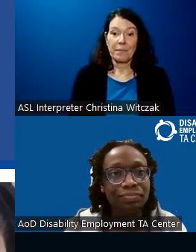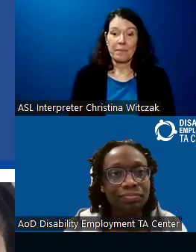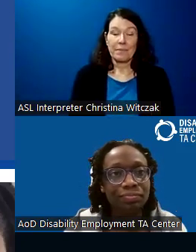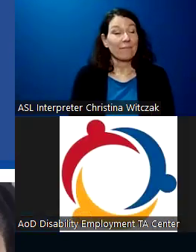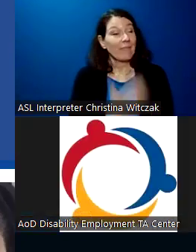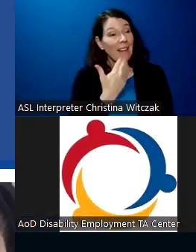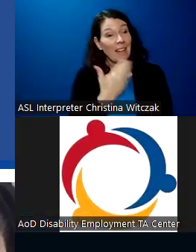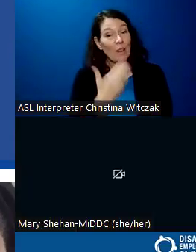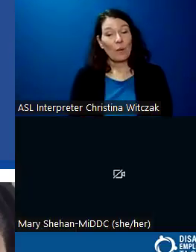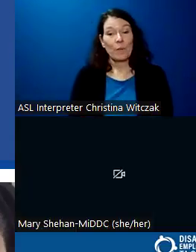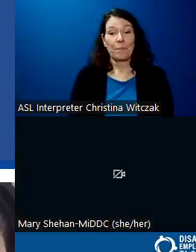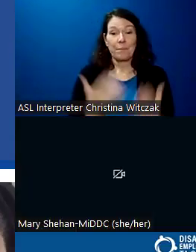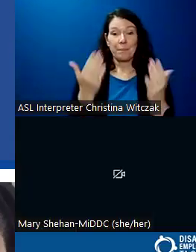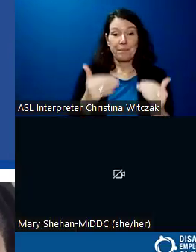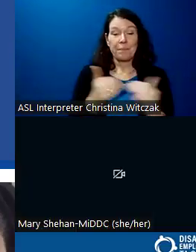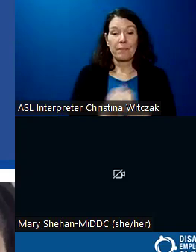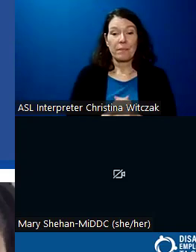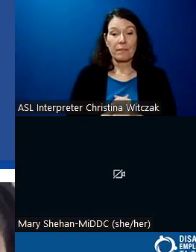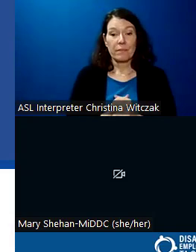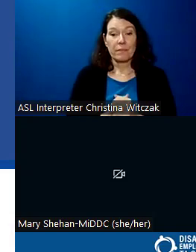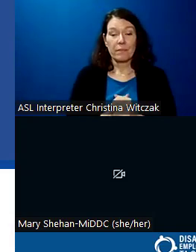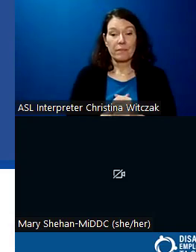Thank you. Next slide, please.